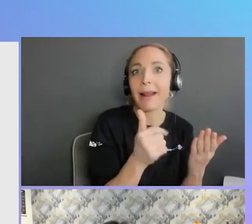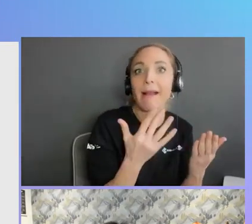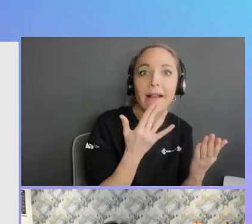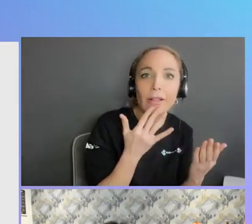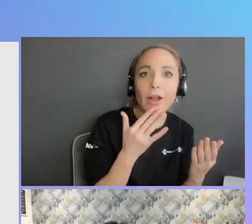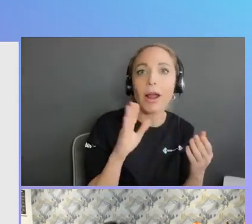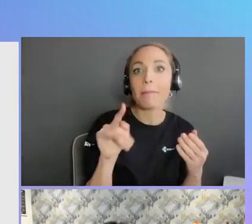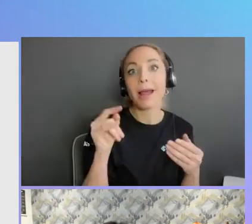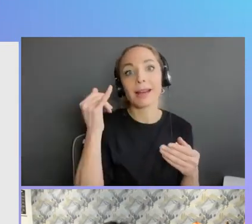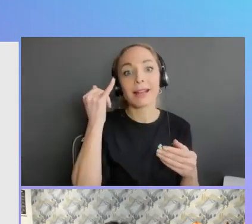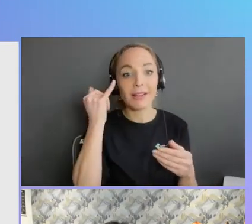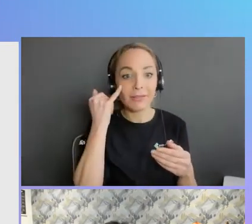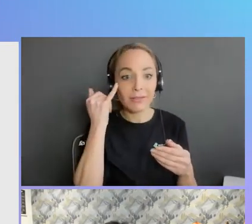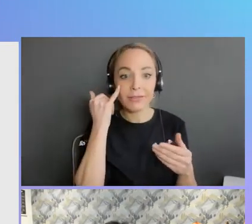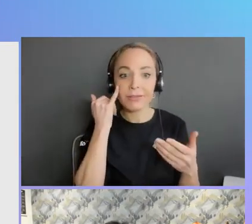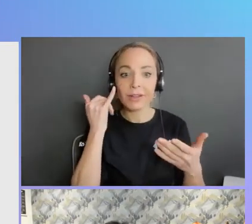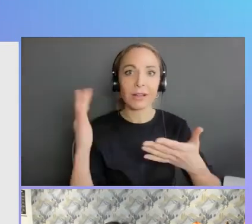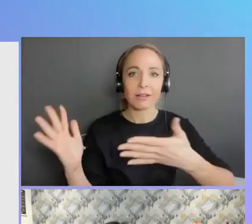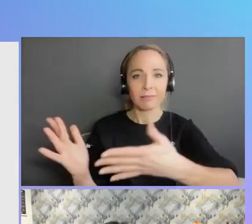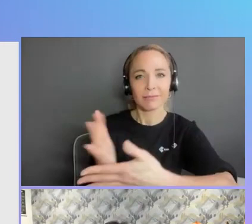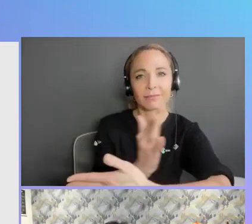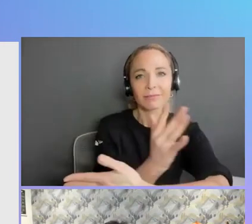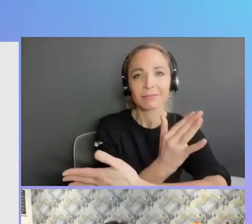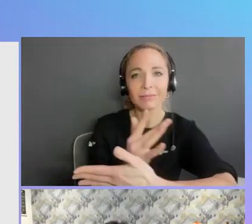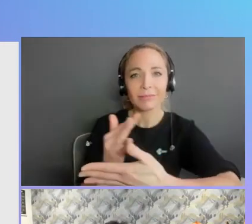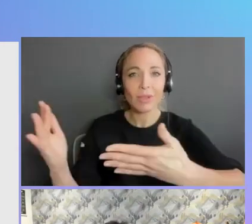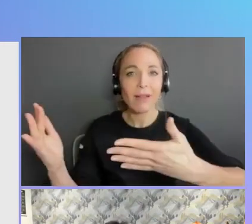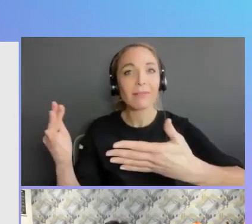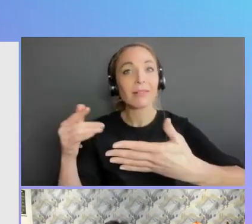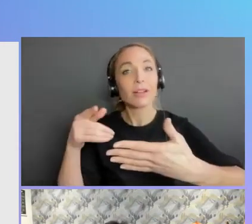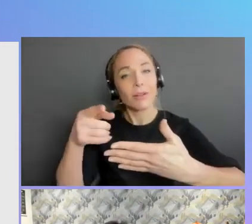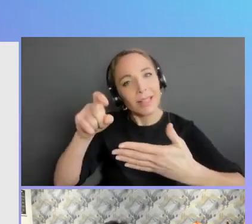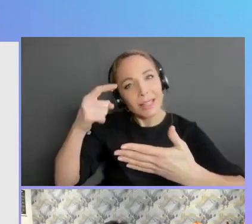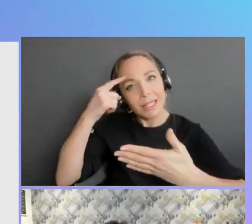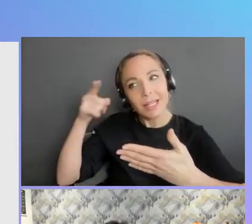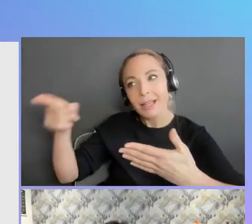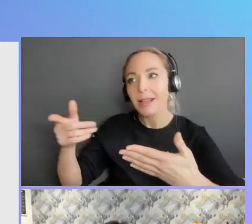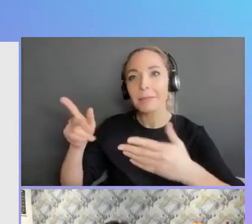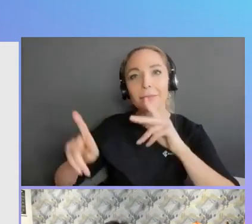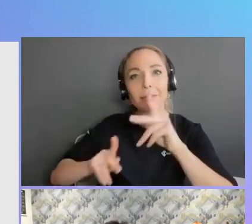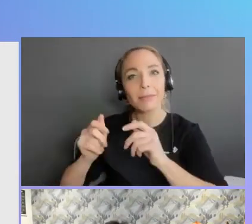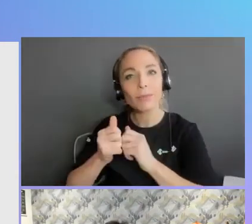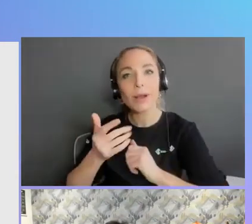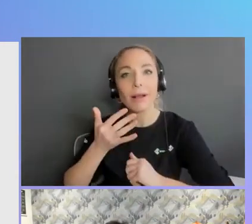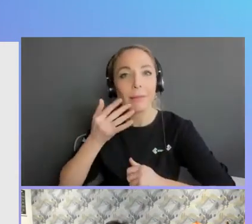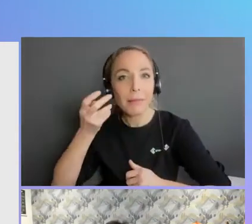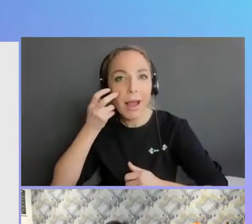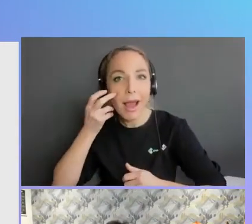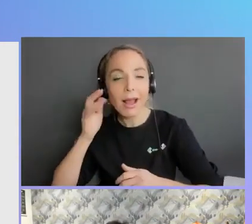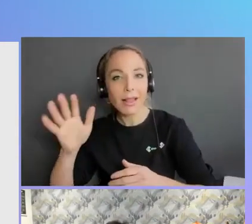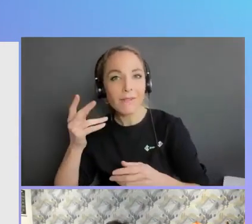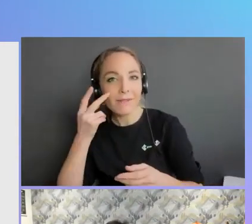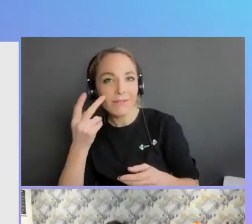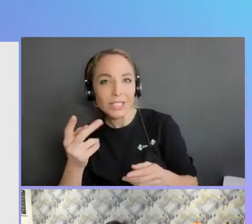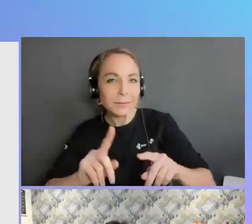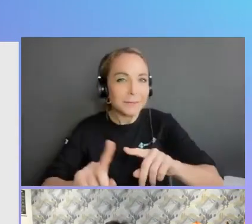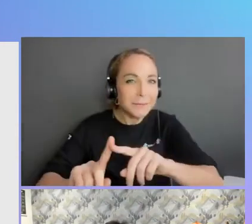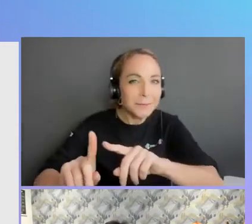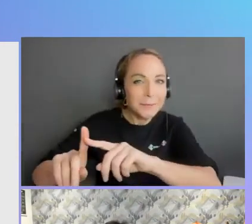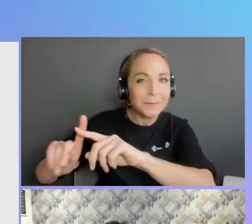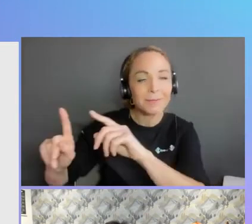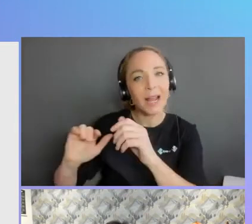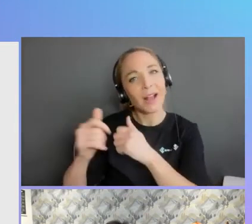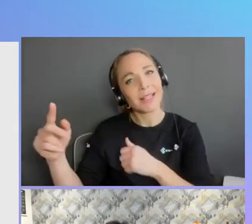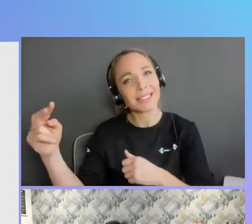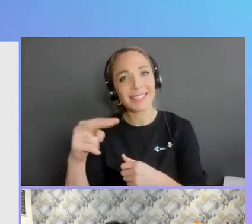colored graph, how people with colorblind vision, they see that? We don't have that explicitly, like telling on the